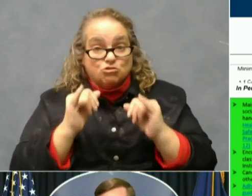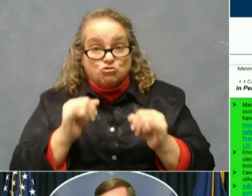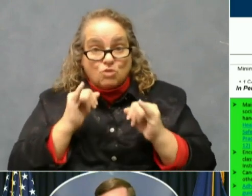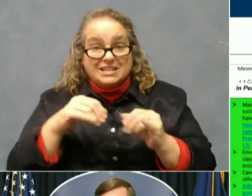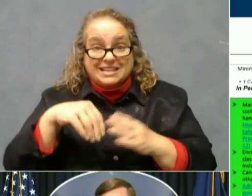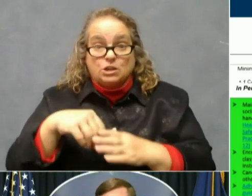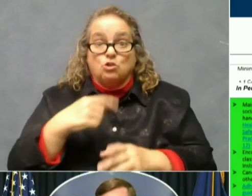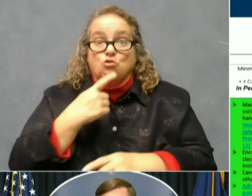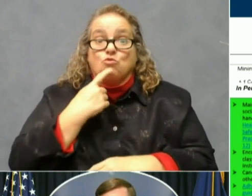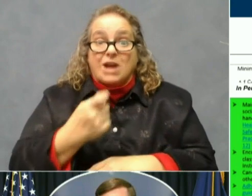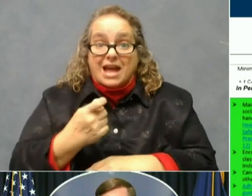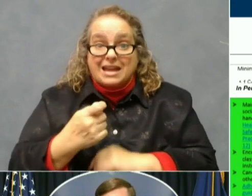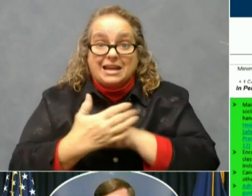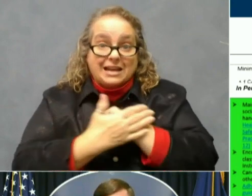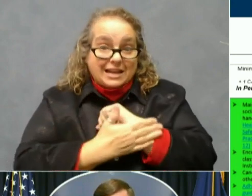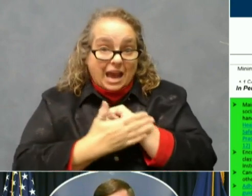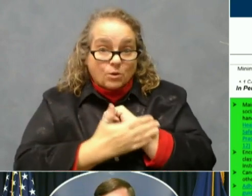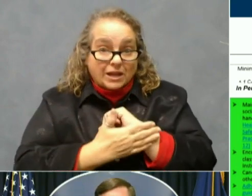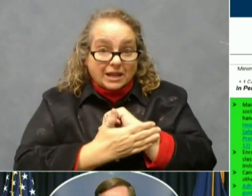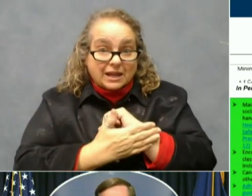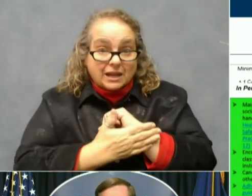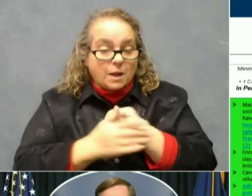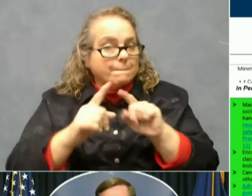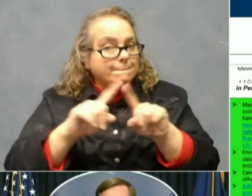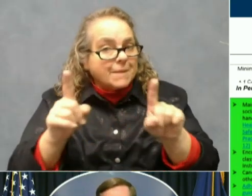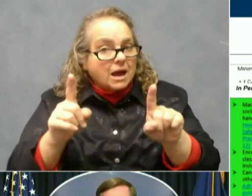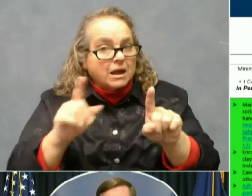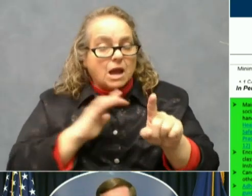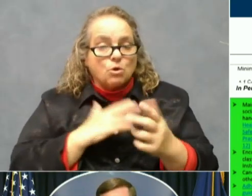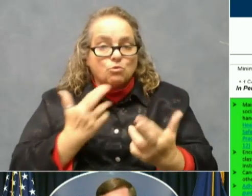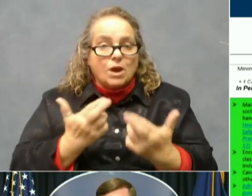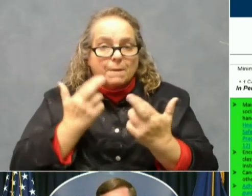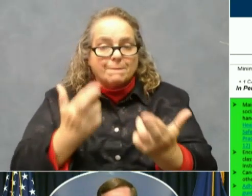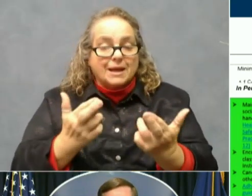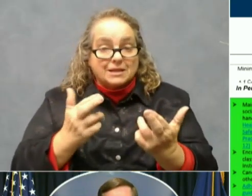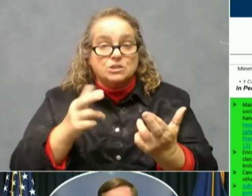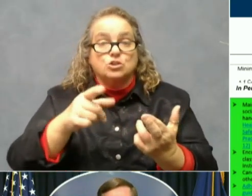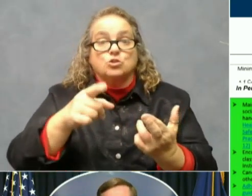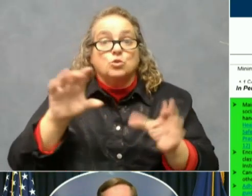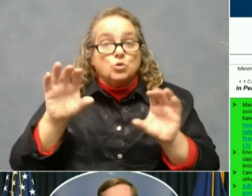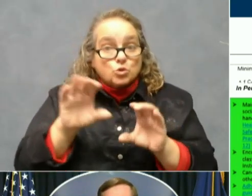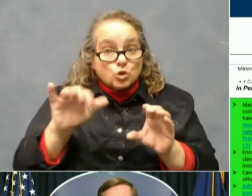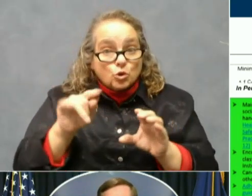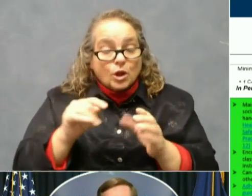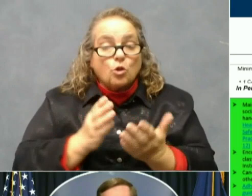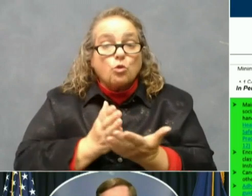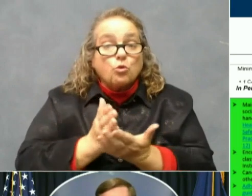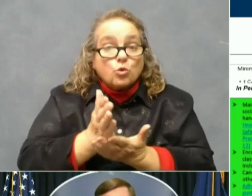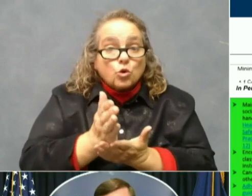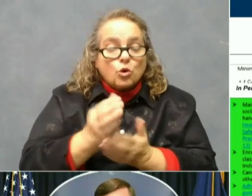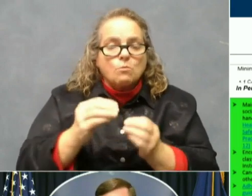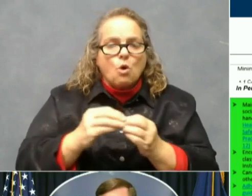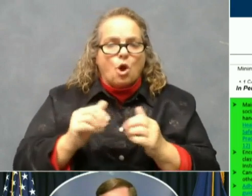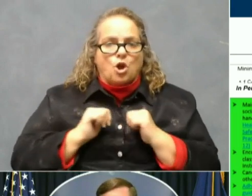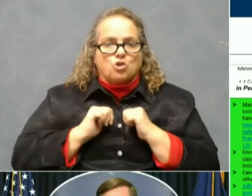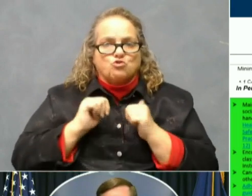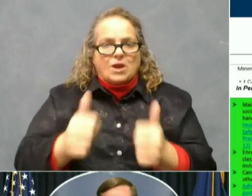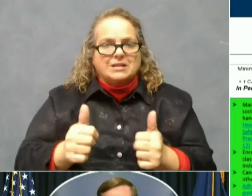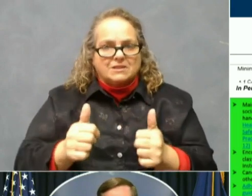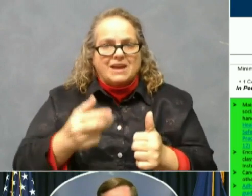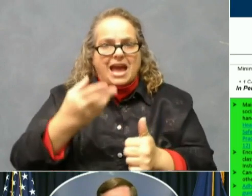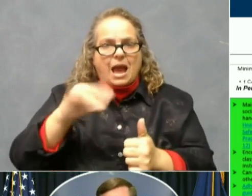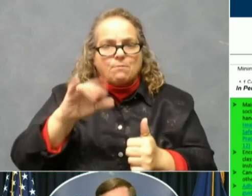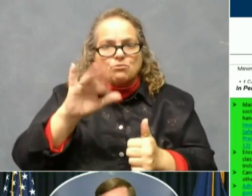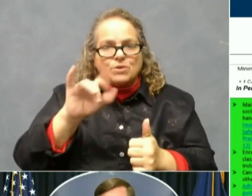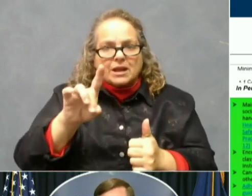counties. But our recommendation is that it is done through a more aggressive hybrid model than would be used